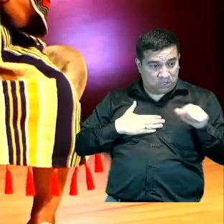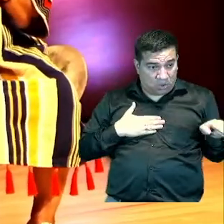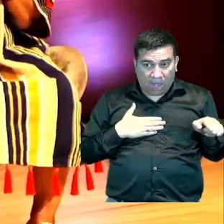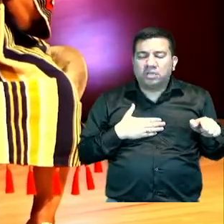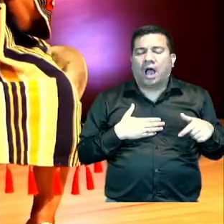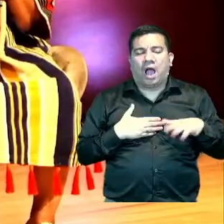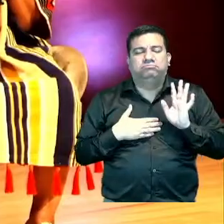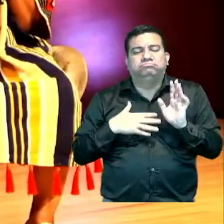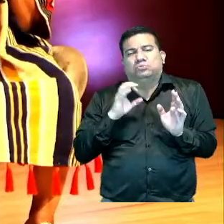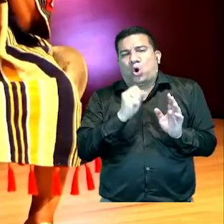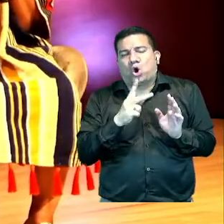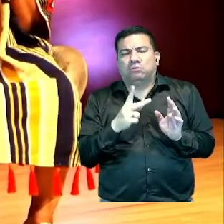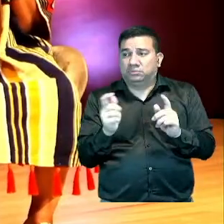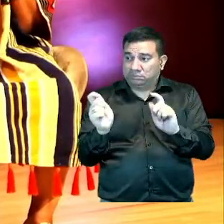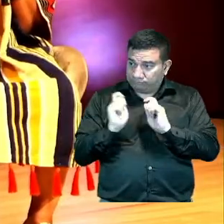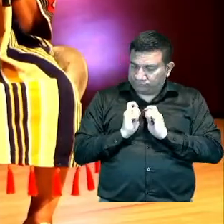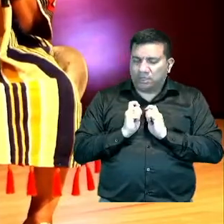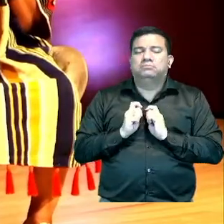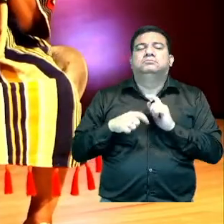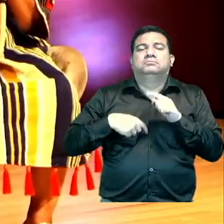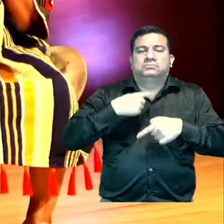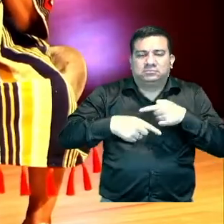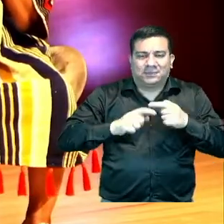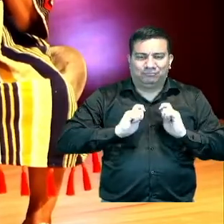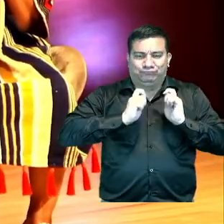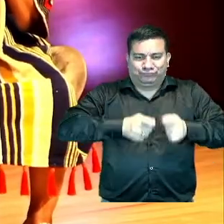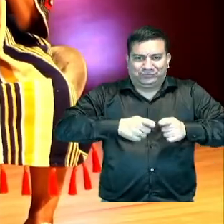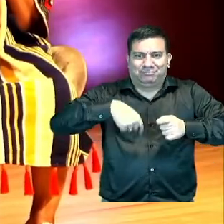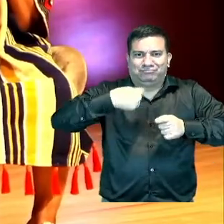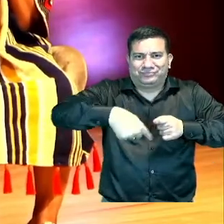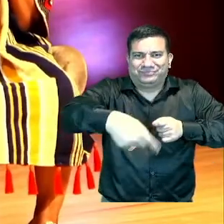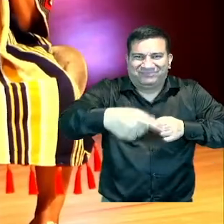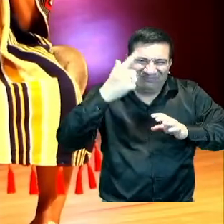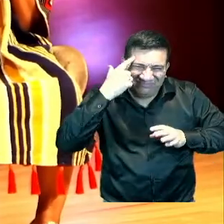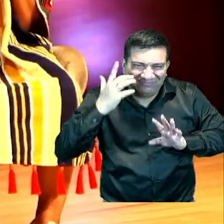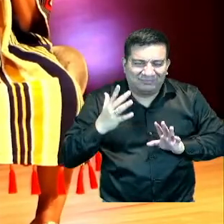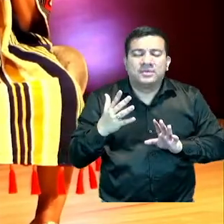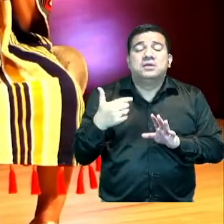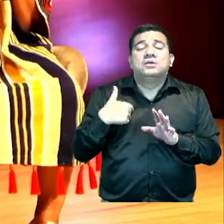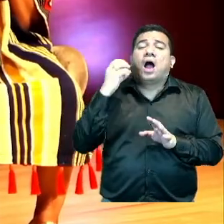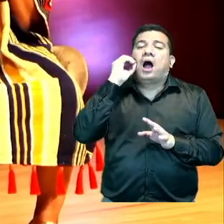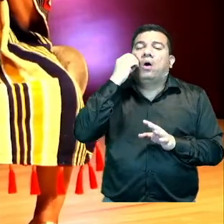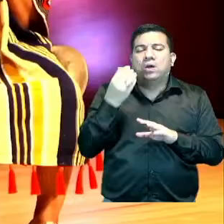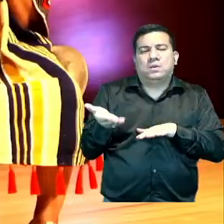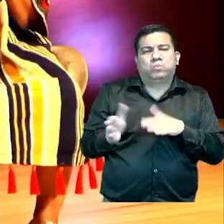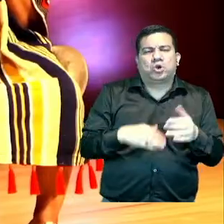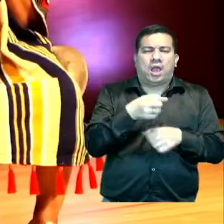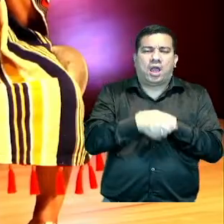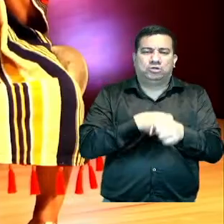died in 2021 at the age of 120 years old.